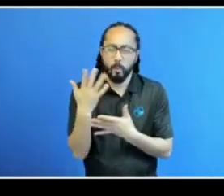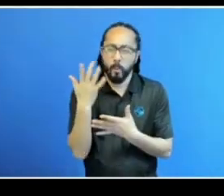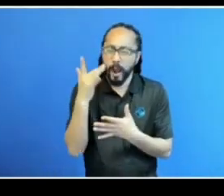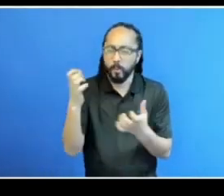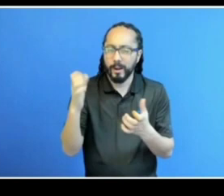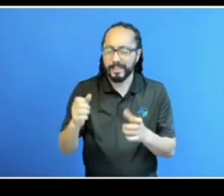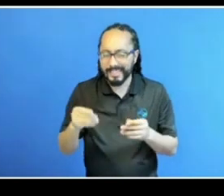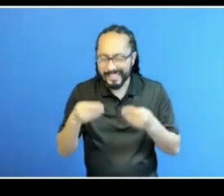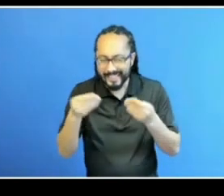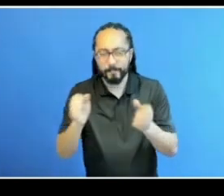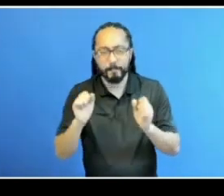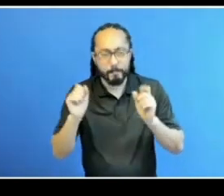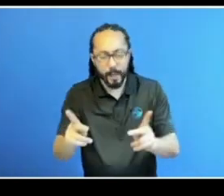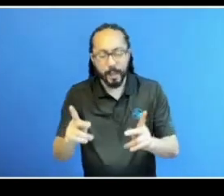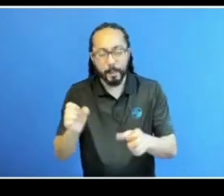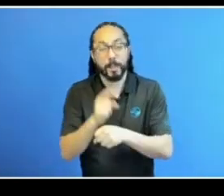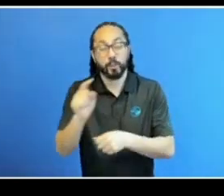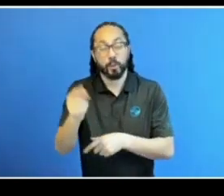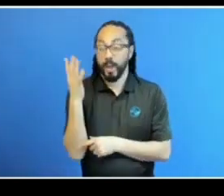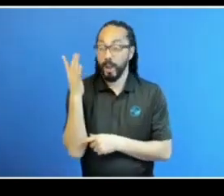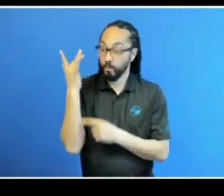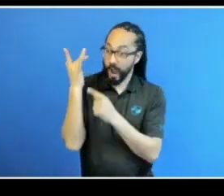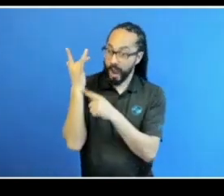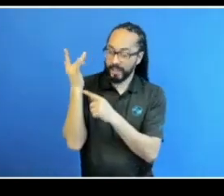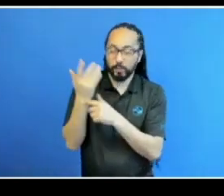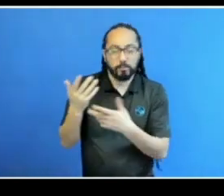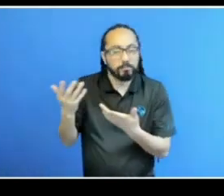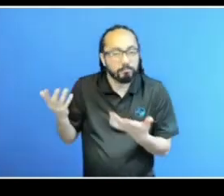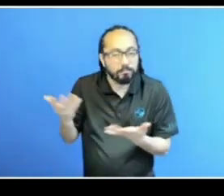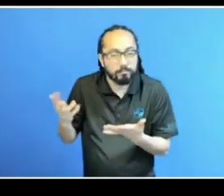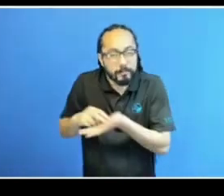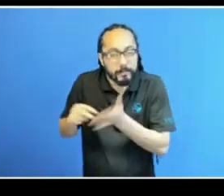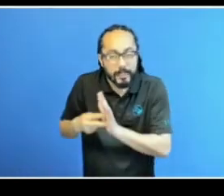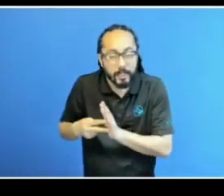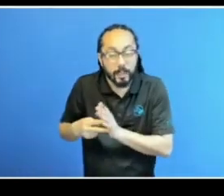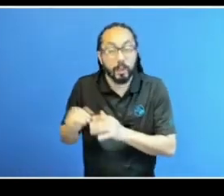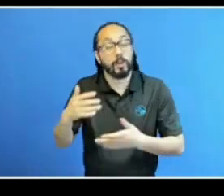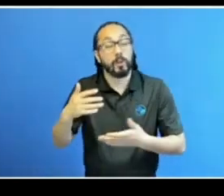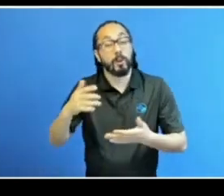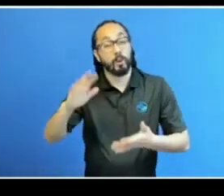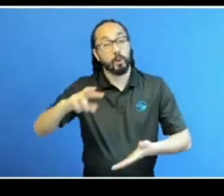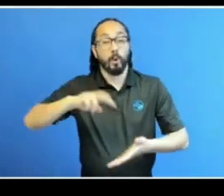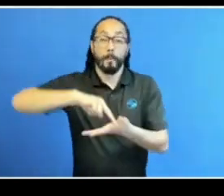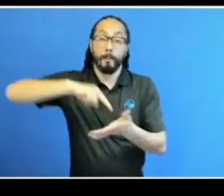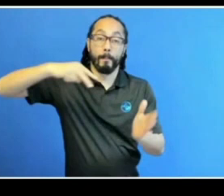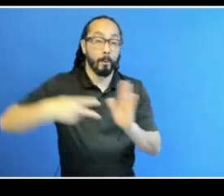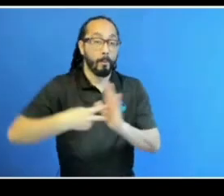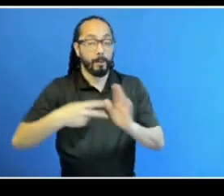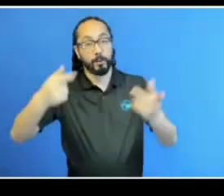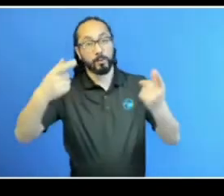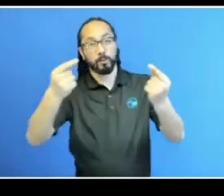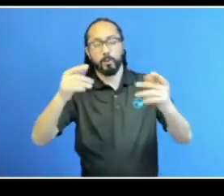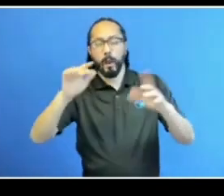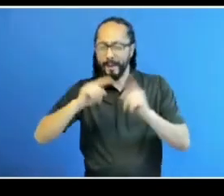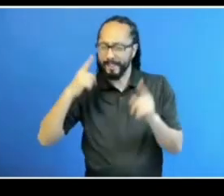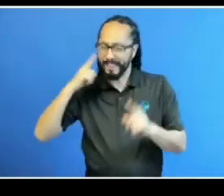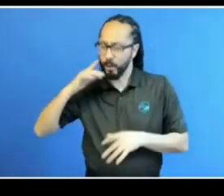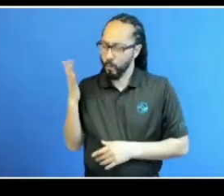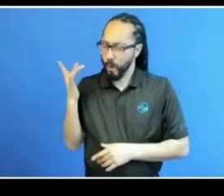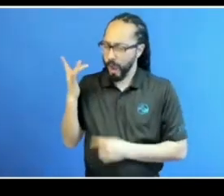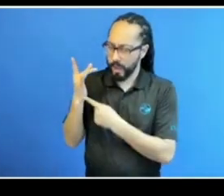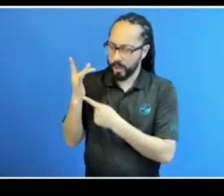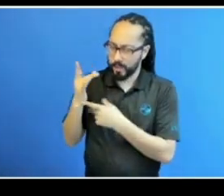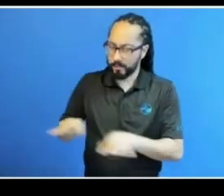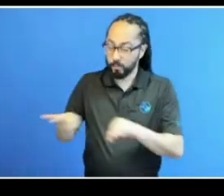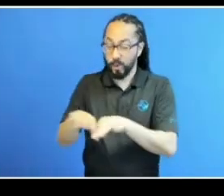sure that your why is bigger than your purpose, you know, because that's what's really going to propel you through those challenging times,